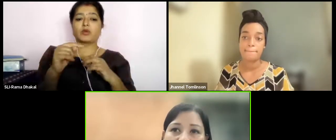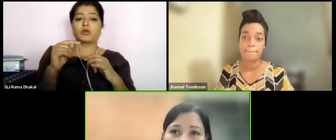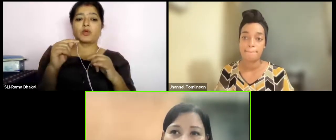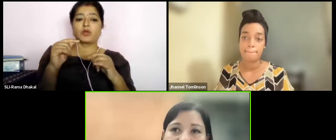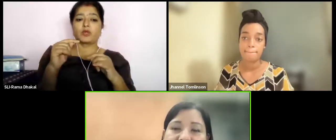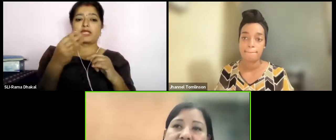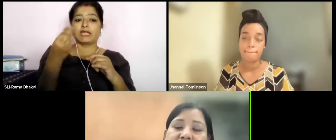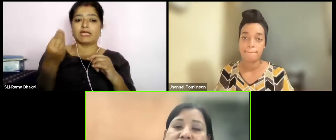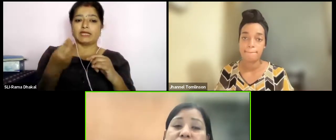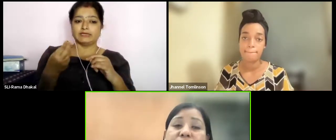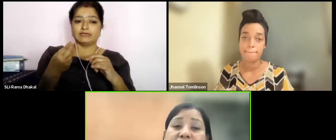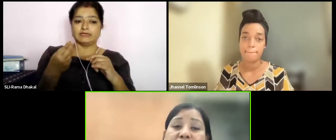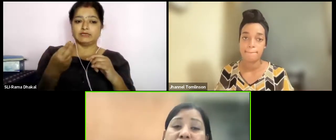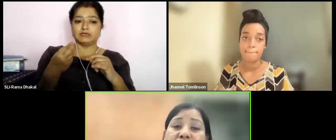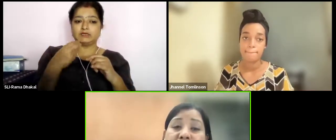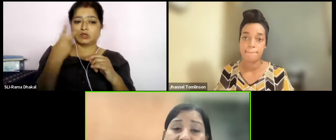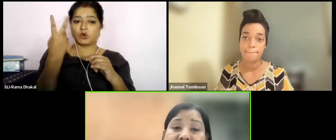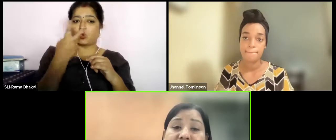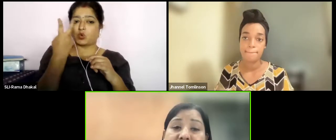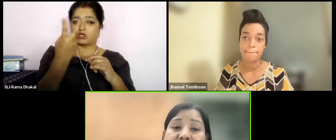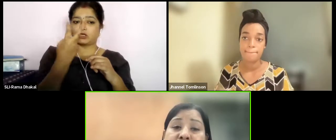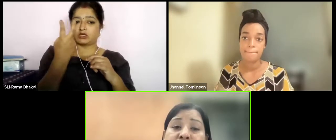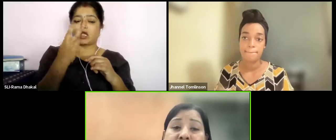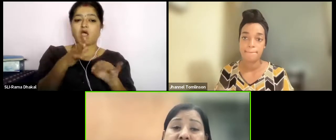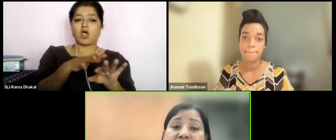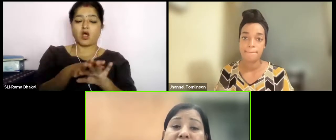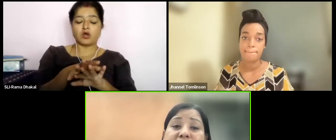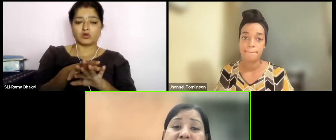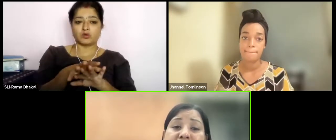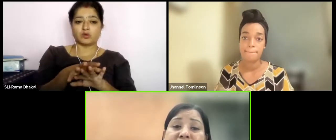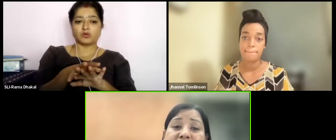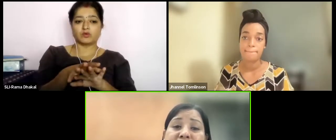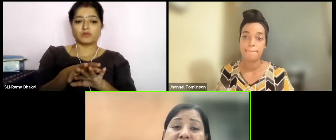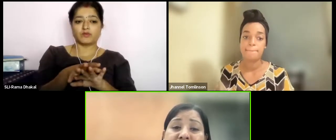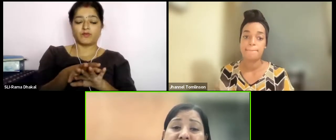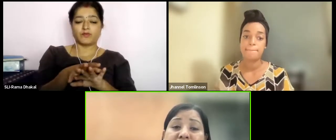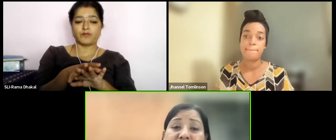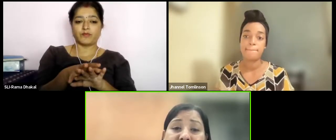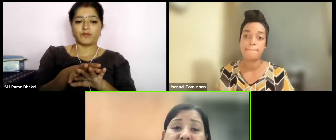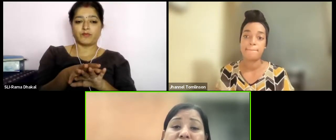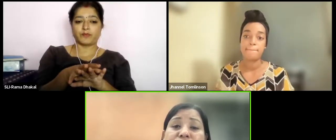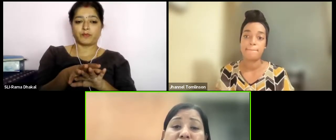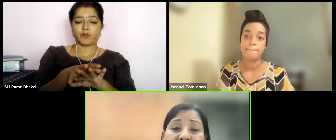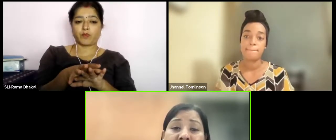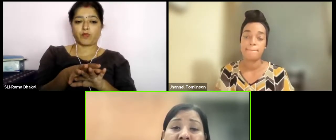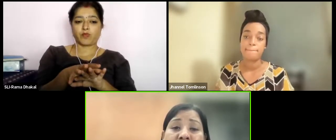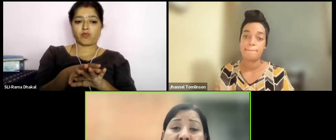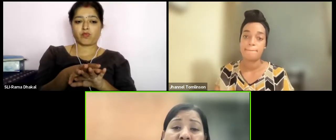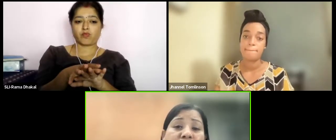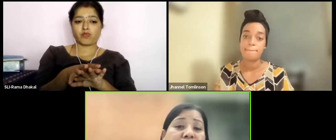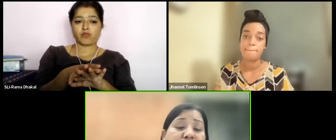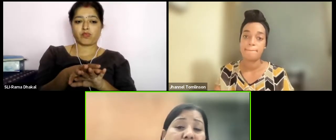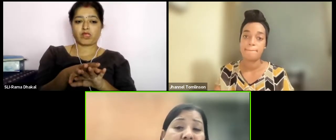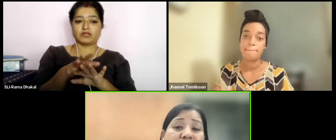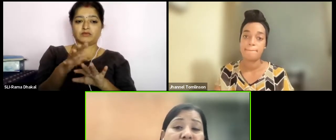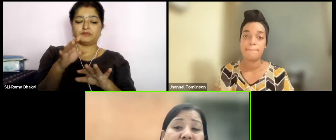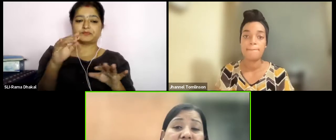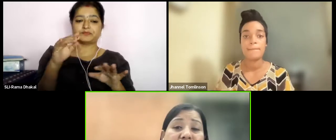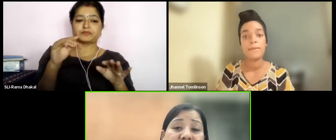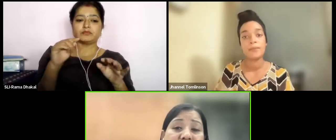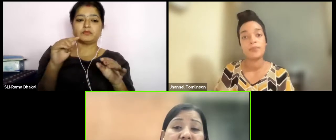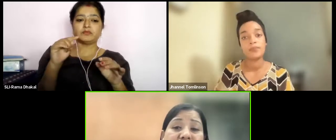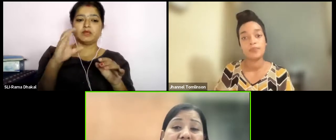my presentation with a case study. The case study says that an indigenous woman who is a mother